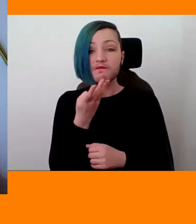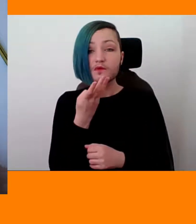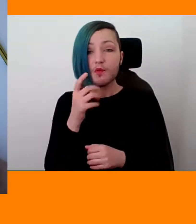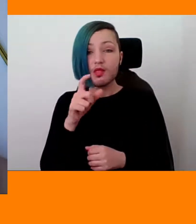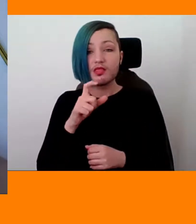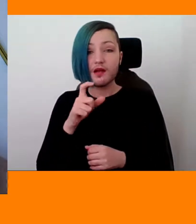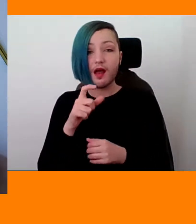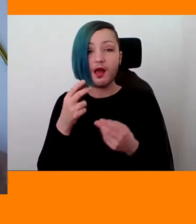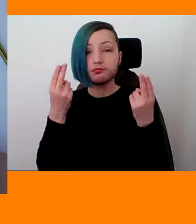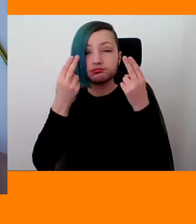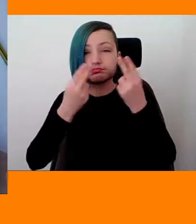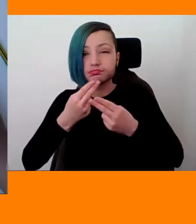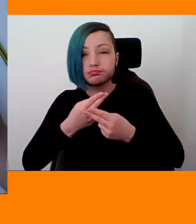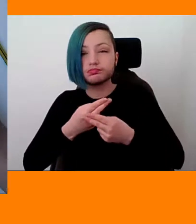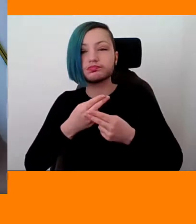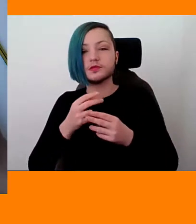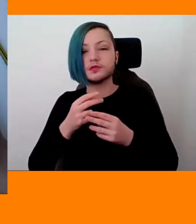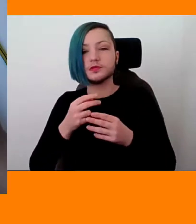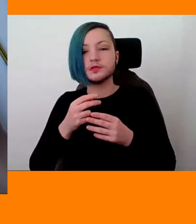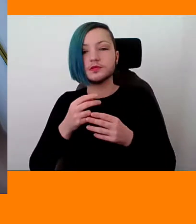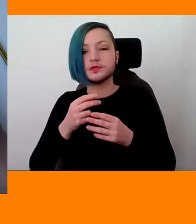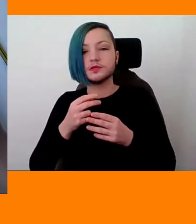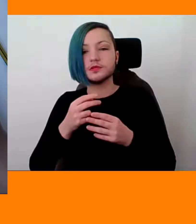we did before. So darker around here